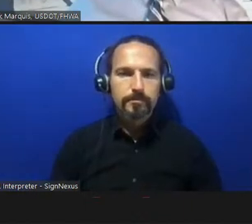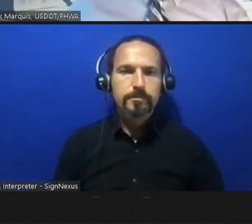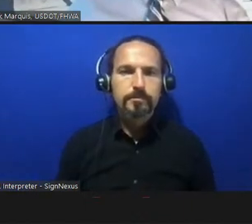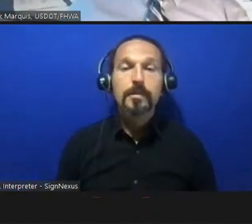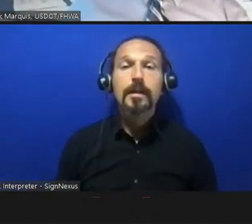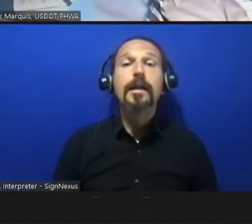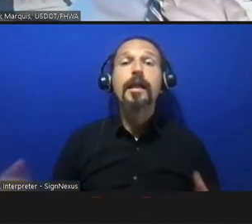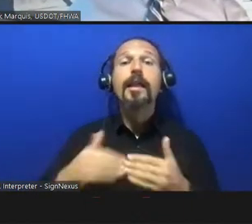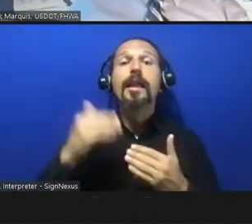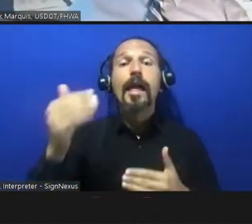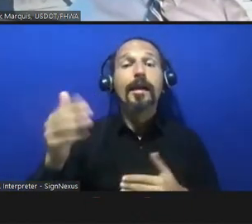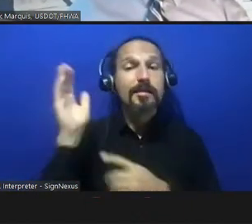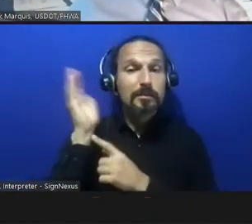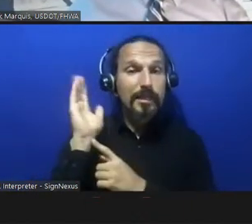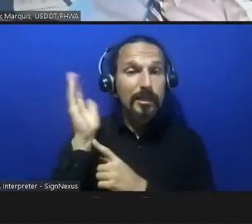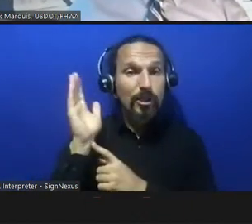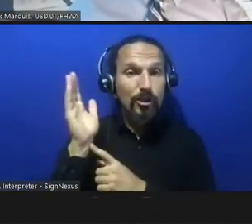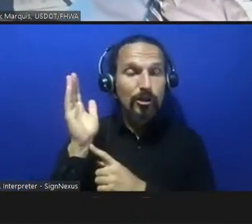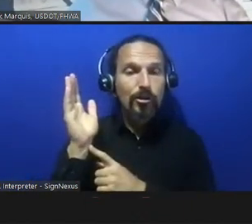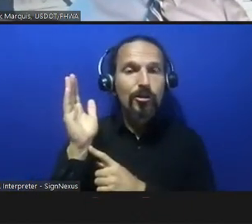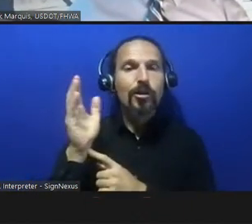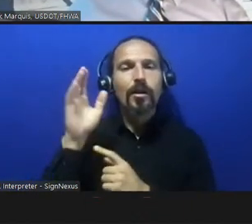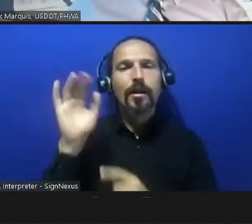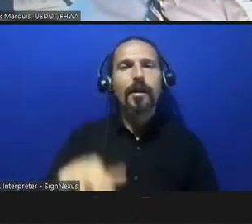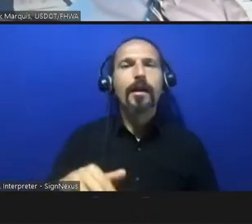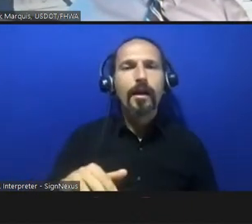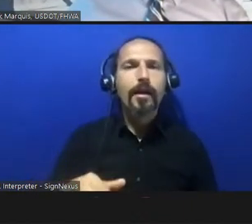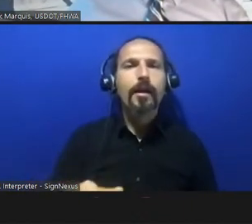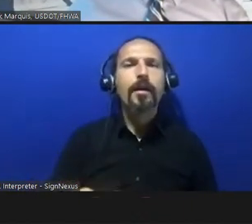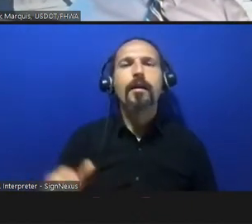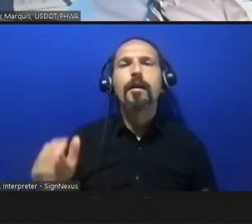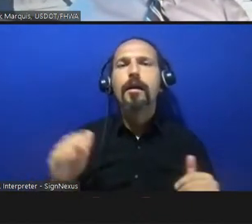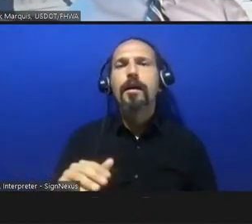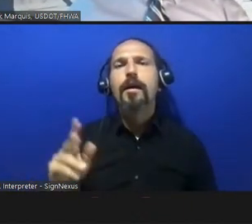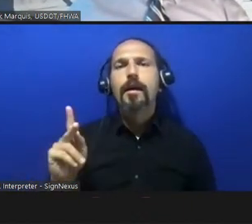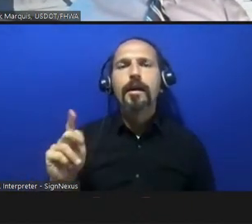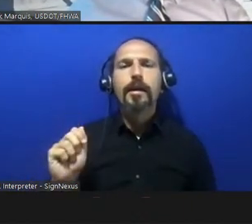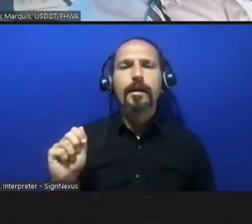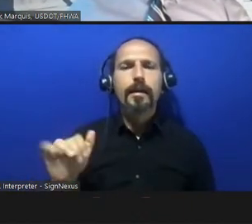our next speaker is k cardona